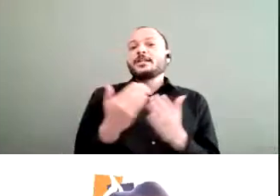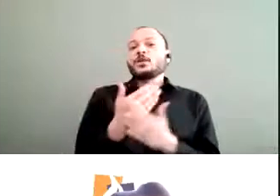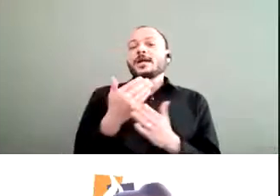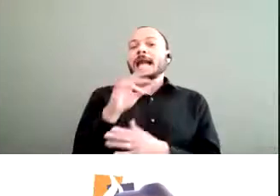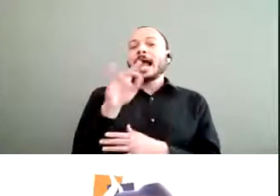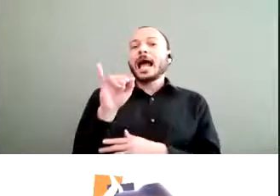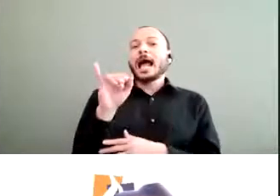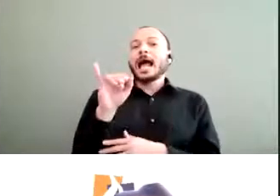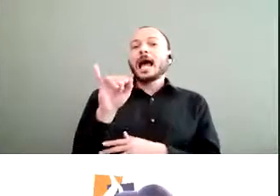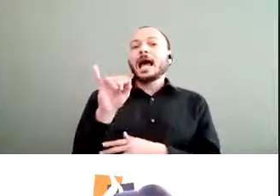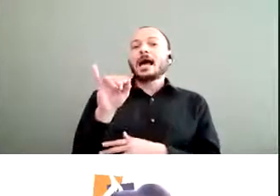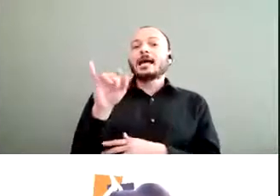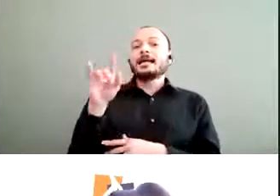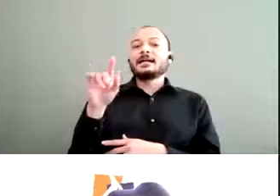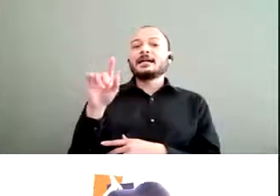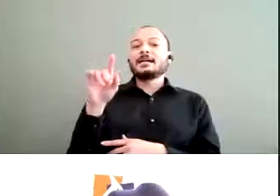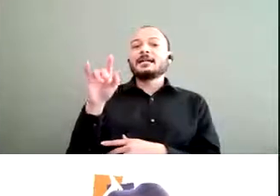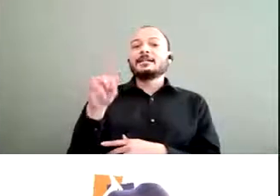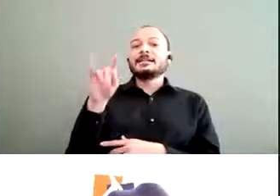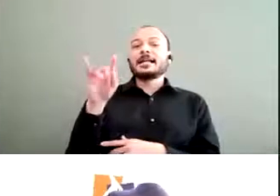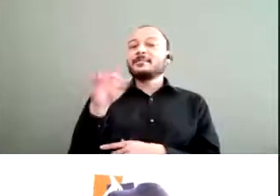you don't have to submit a return.